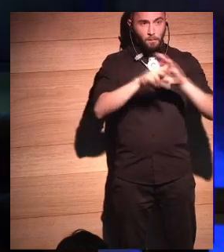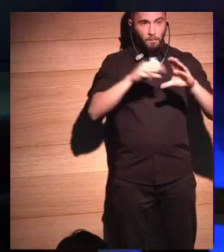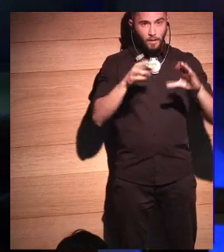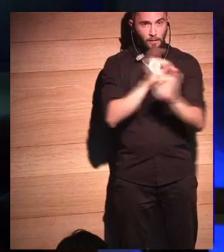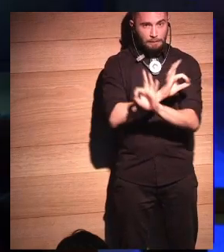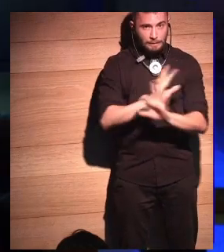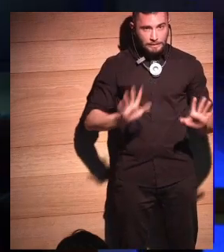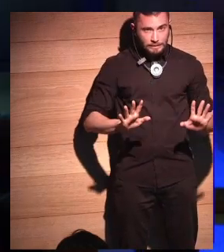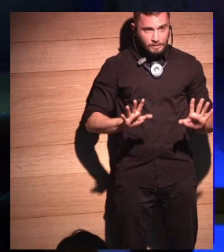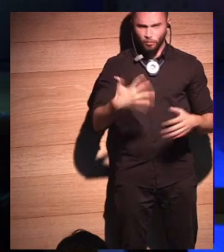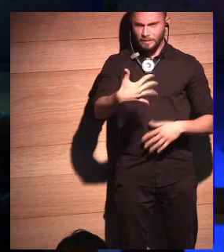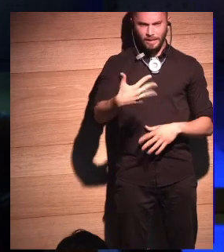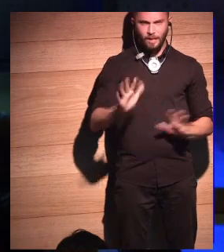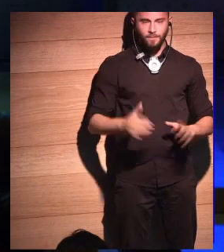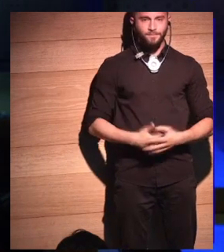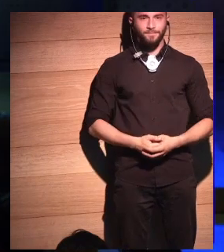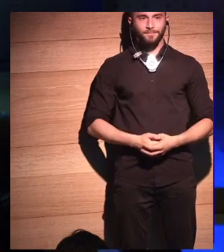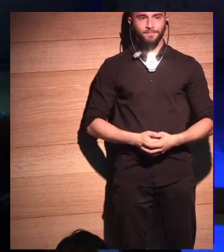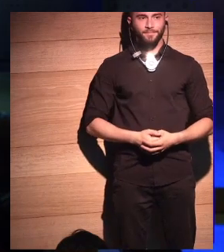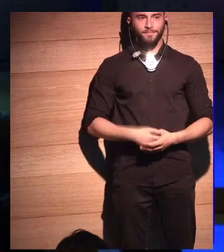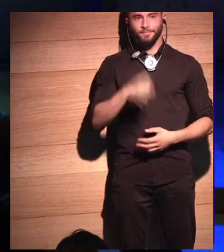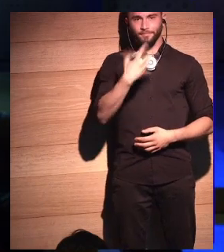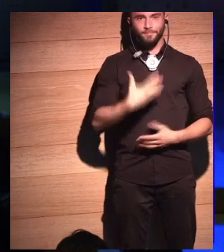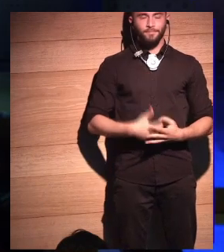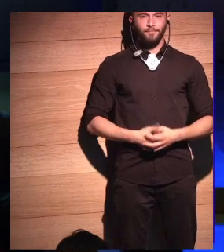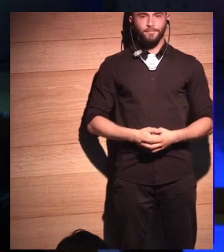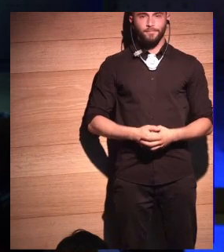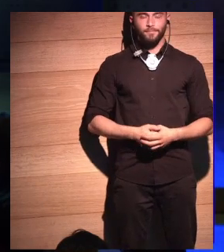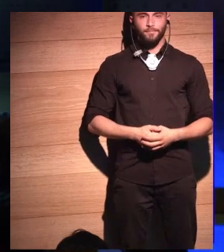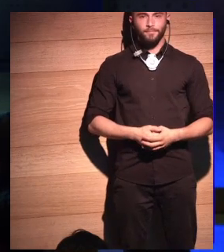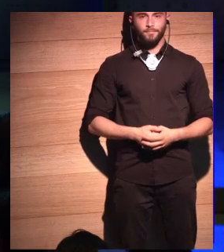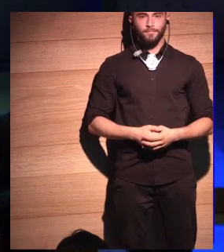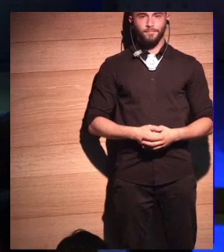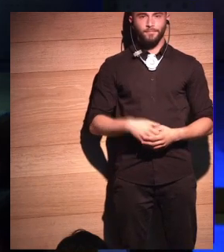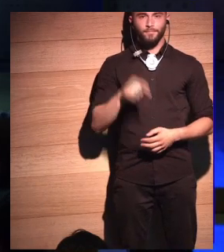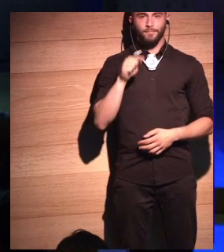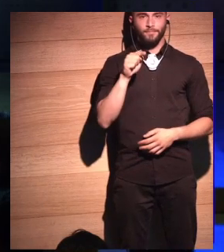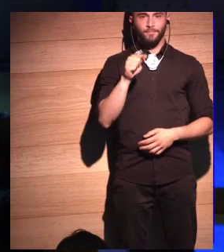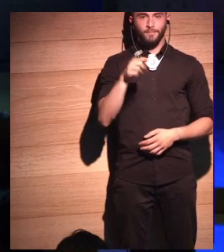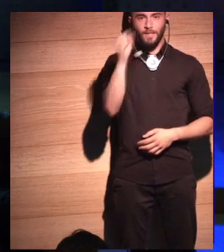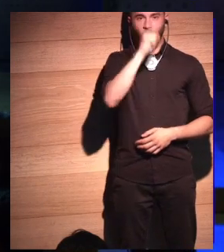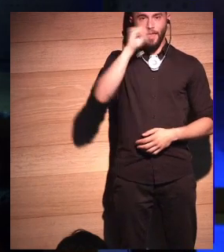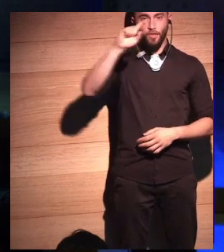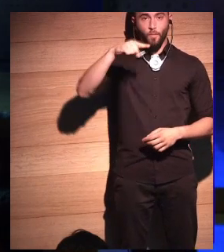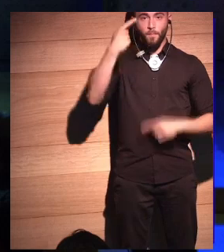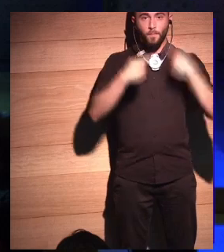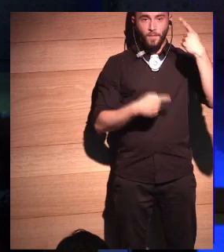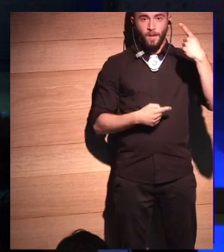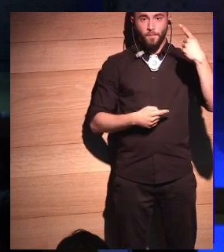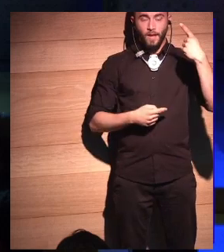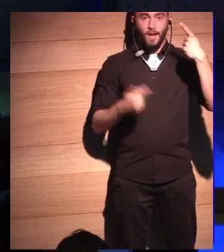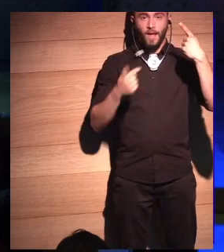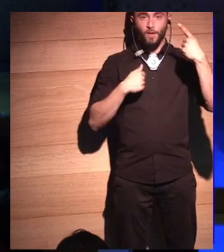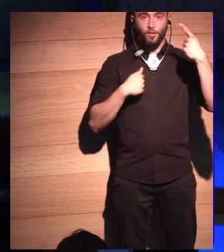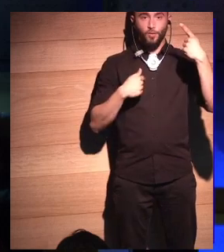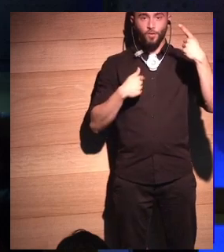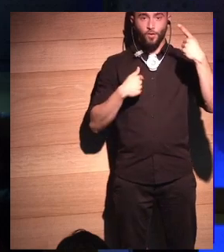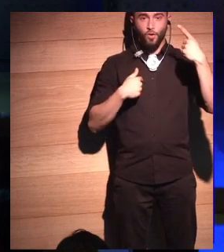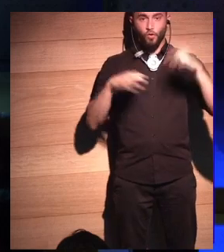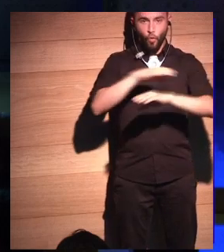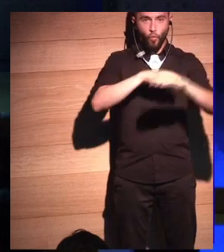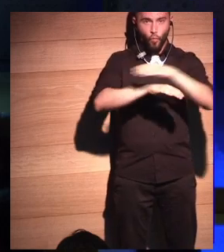it's okay. So this is the first song that I made with the gloves, and it's called Sappho